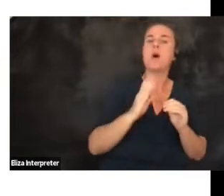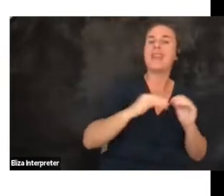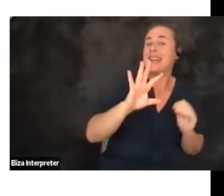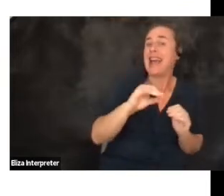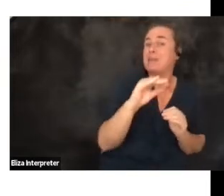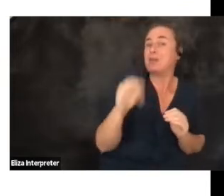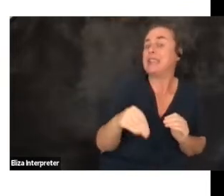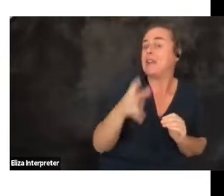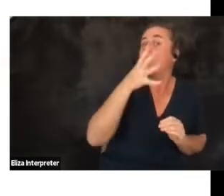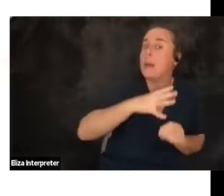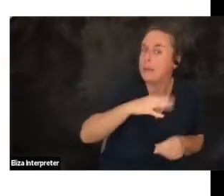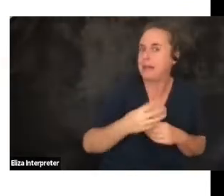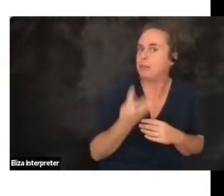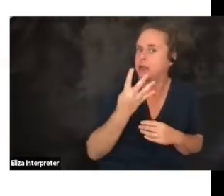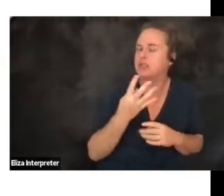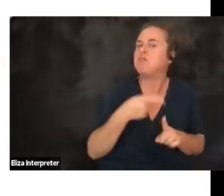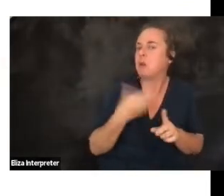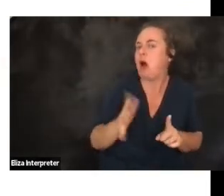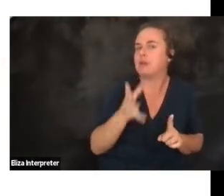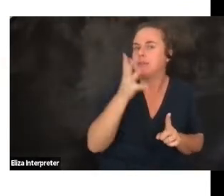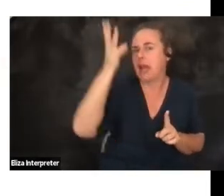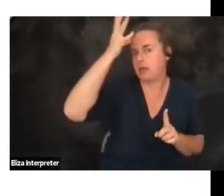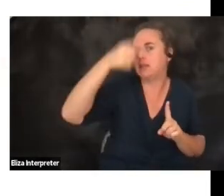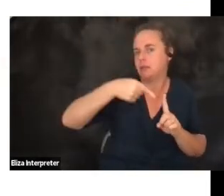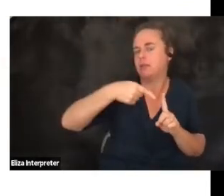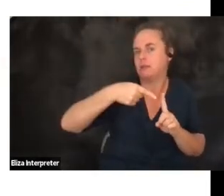this helps, this idea of having supportive social responses,